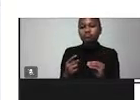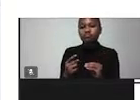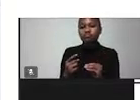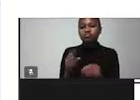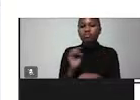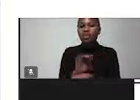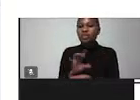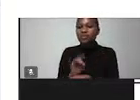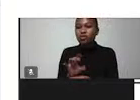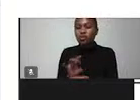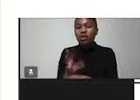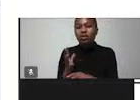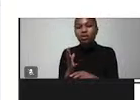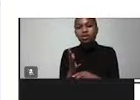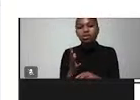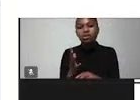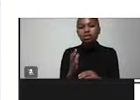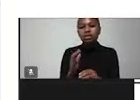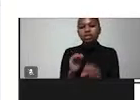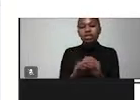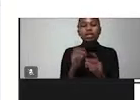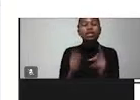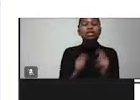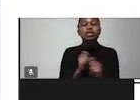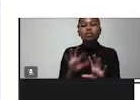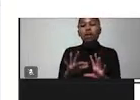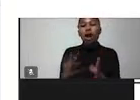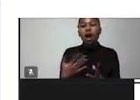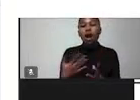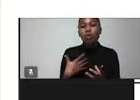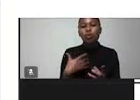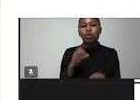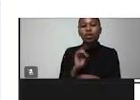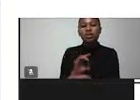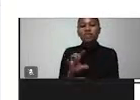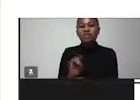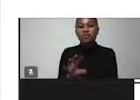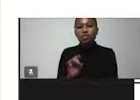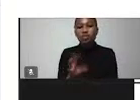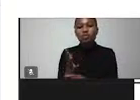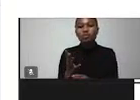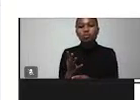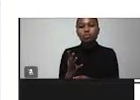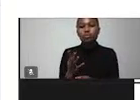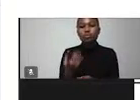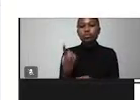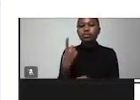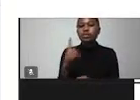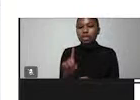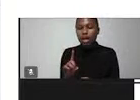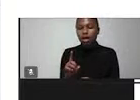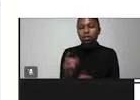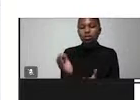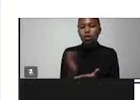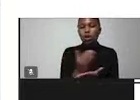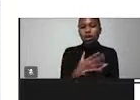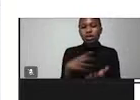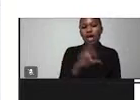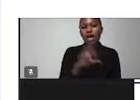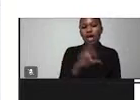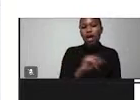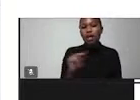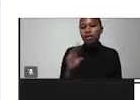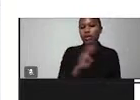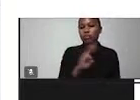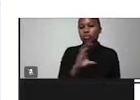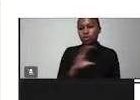that we've been doing there, it's in terms of how do we actually influence and start working collectively with other provinces, which we've started doing